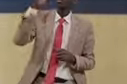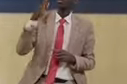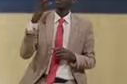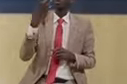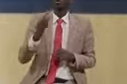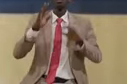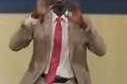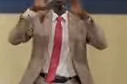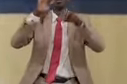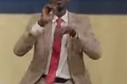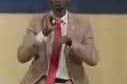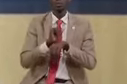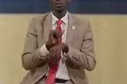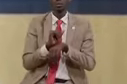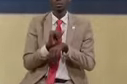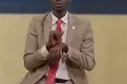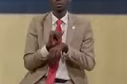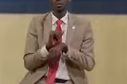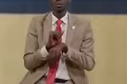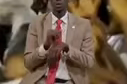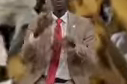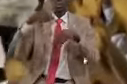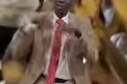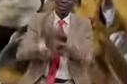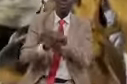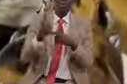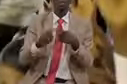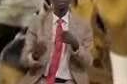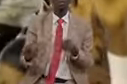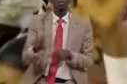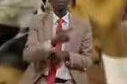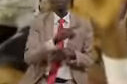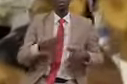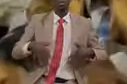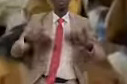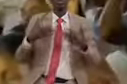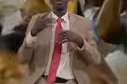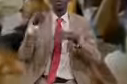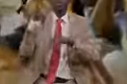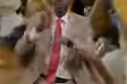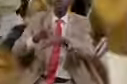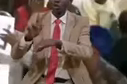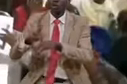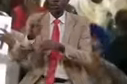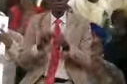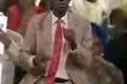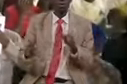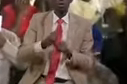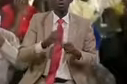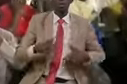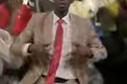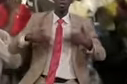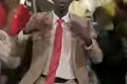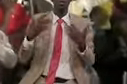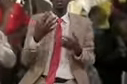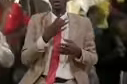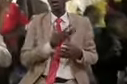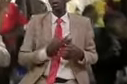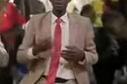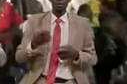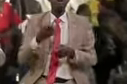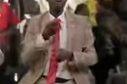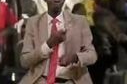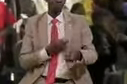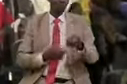miracle, come into every life, touch every life, reverse